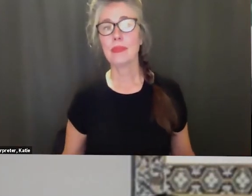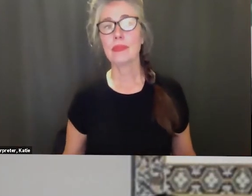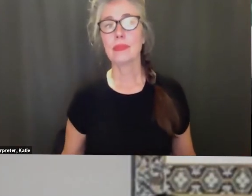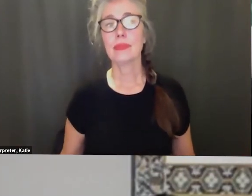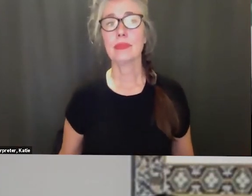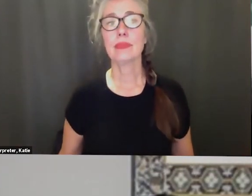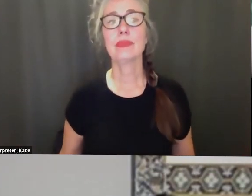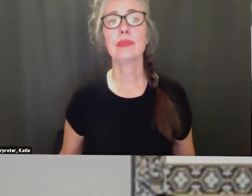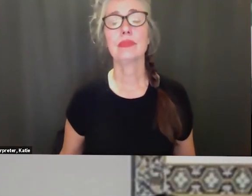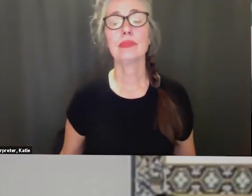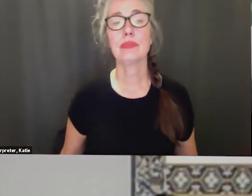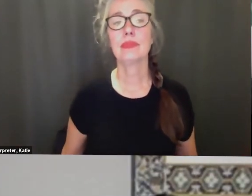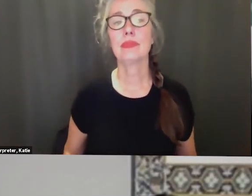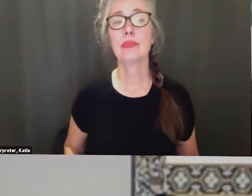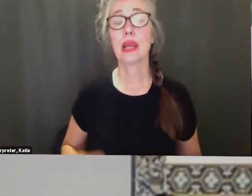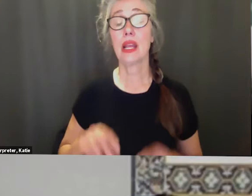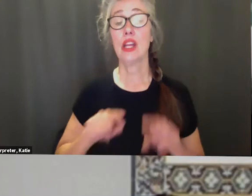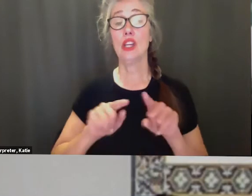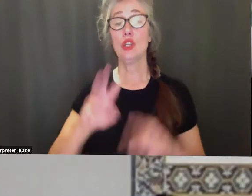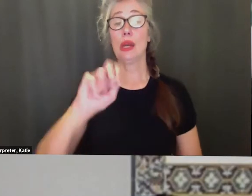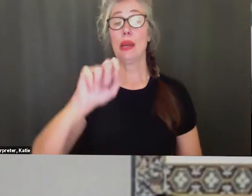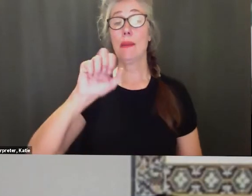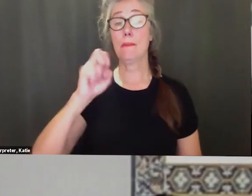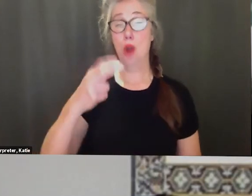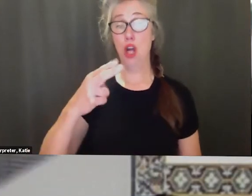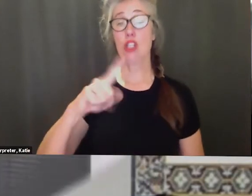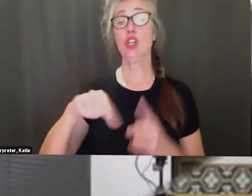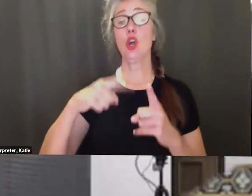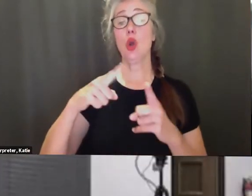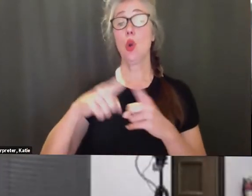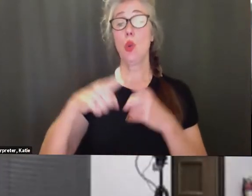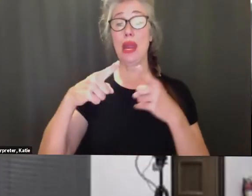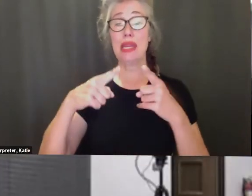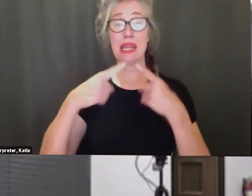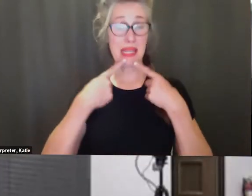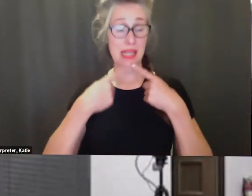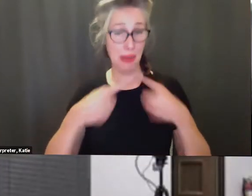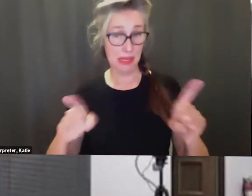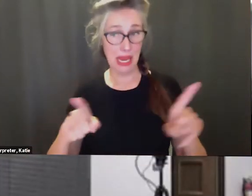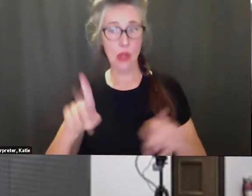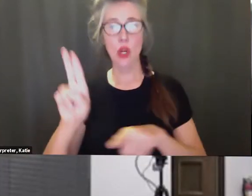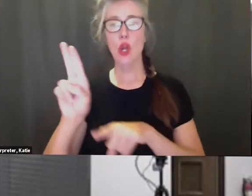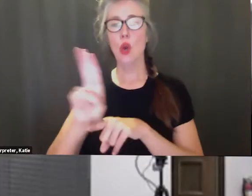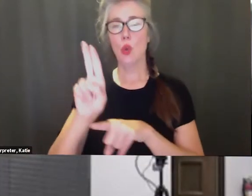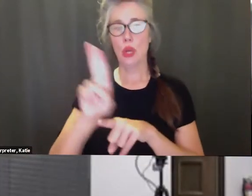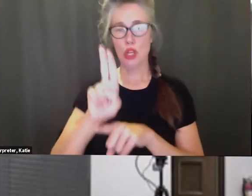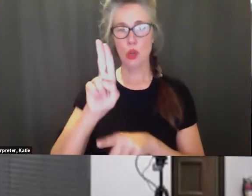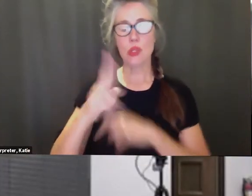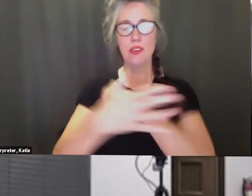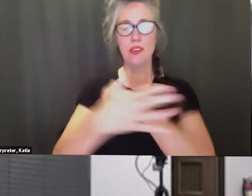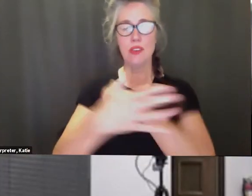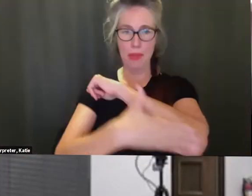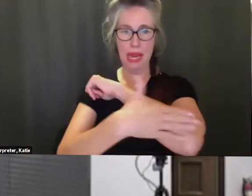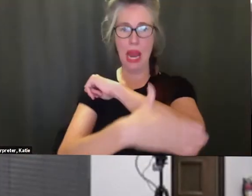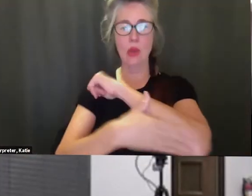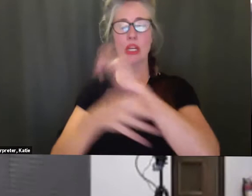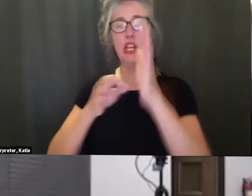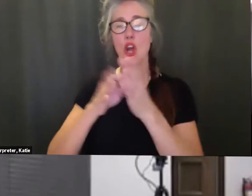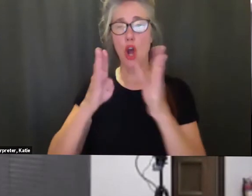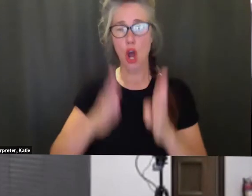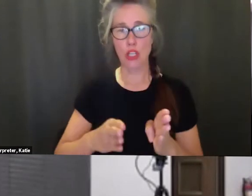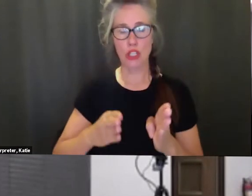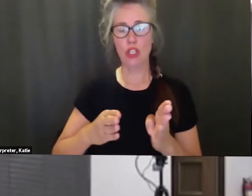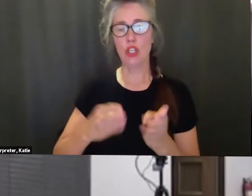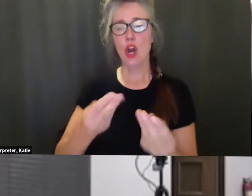As I said, in March, when it comes out, we use that from the county auditor's assessor's office, what they